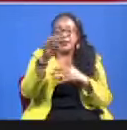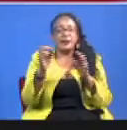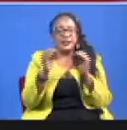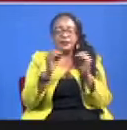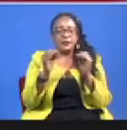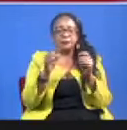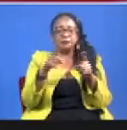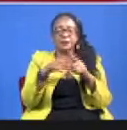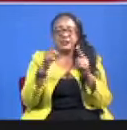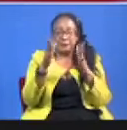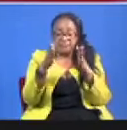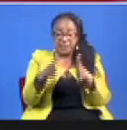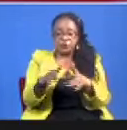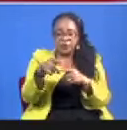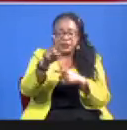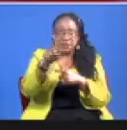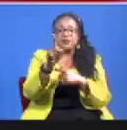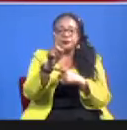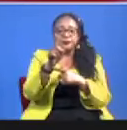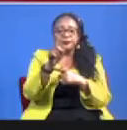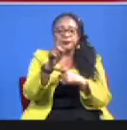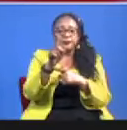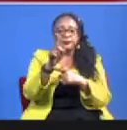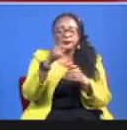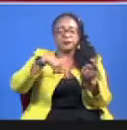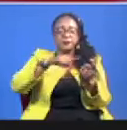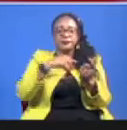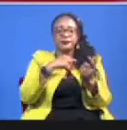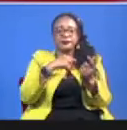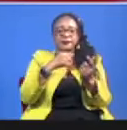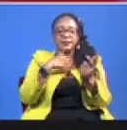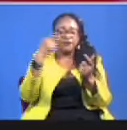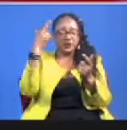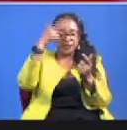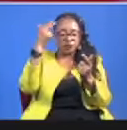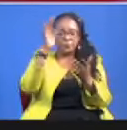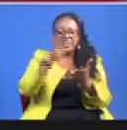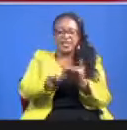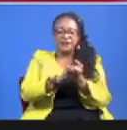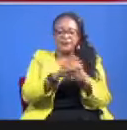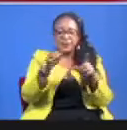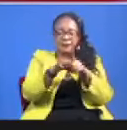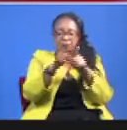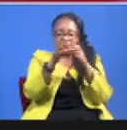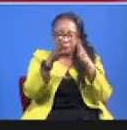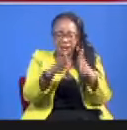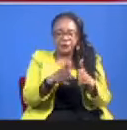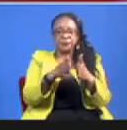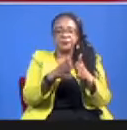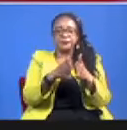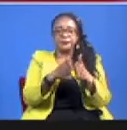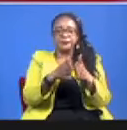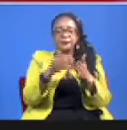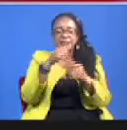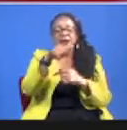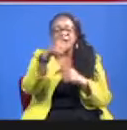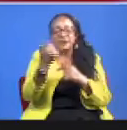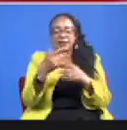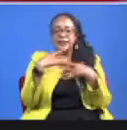the person himself, we have reason to believe that the same person has